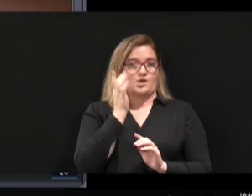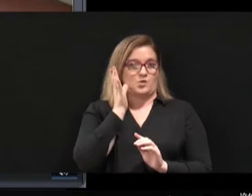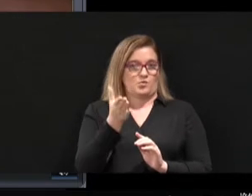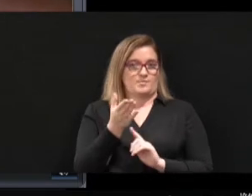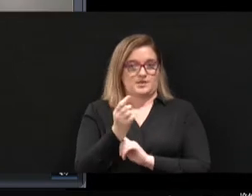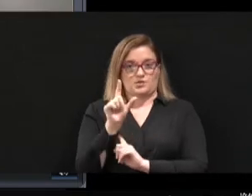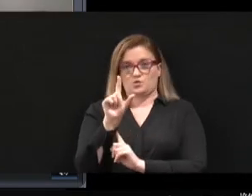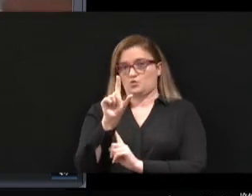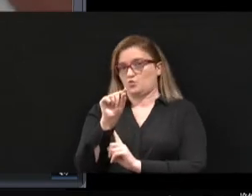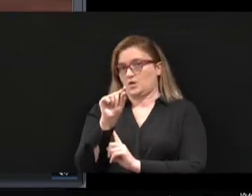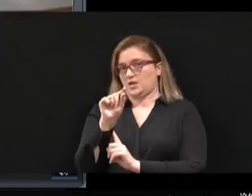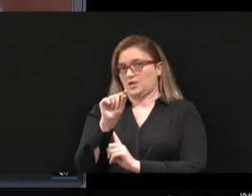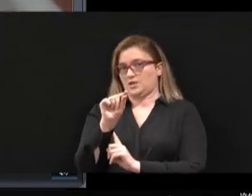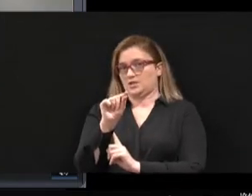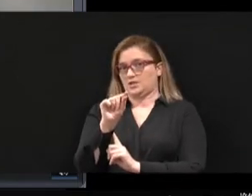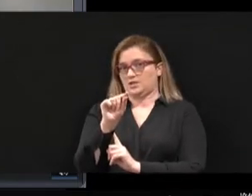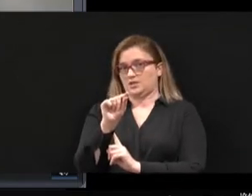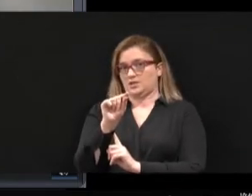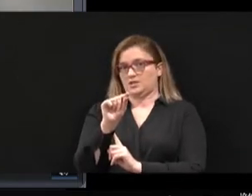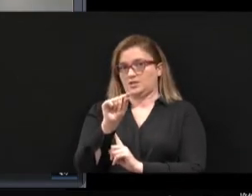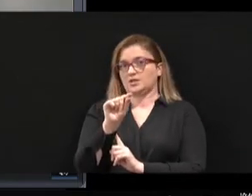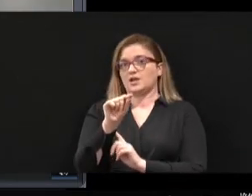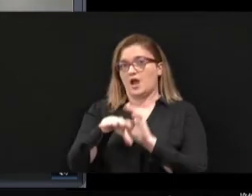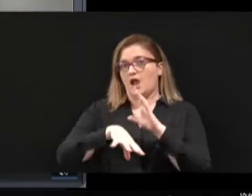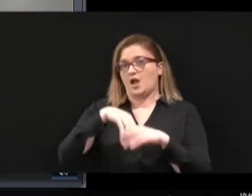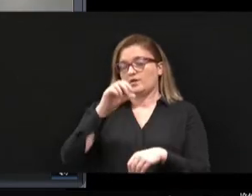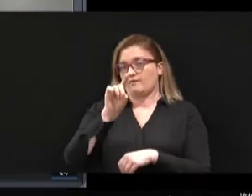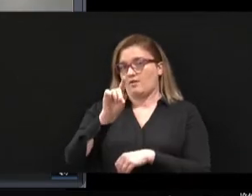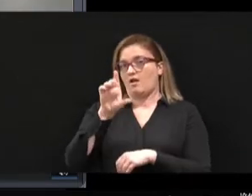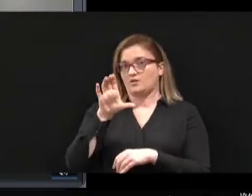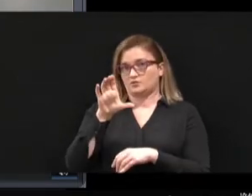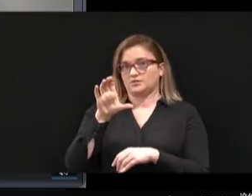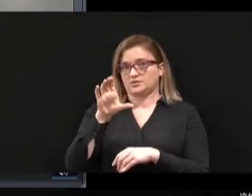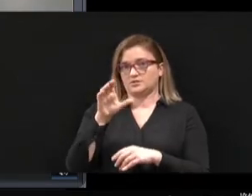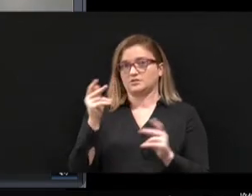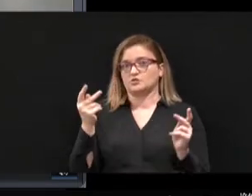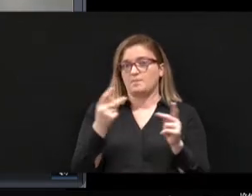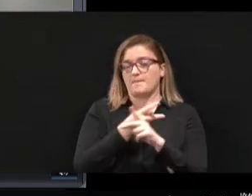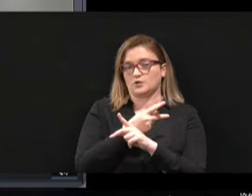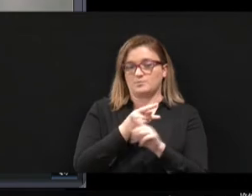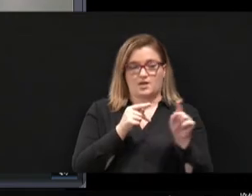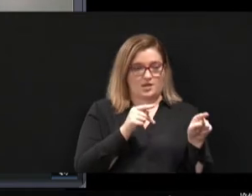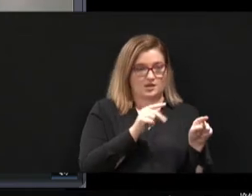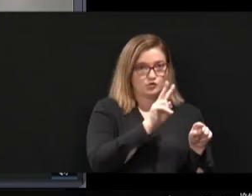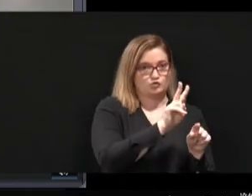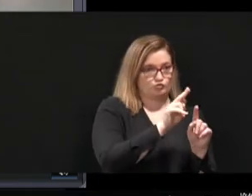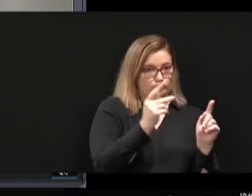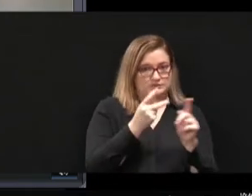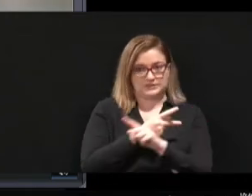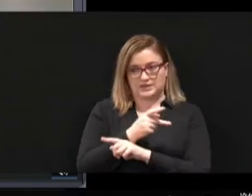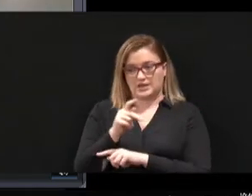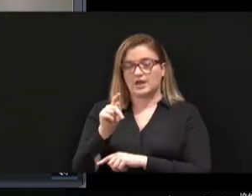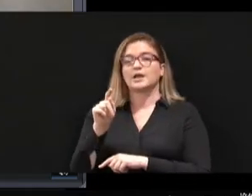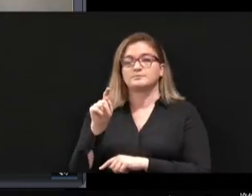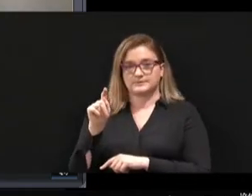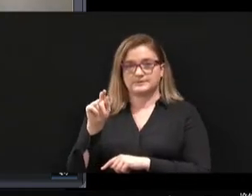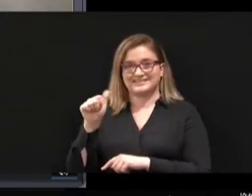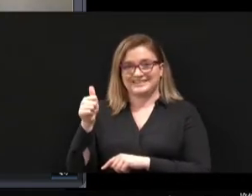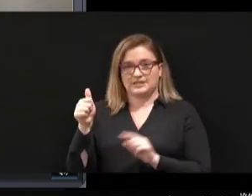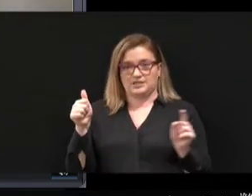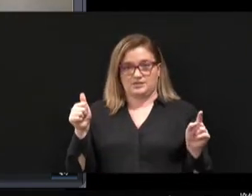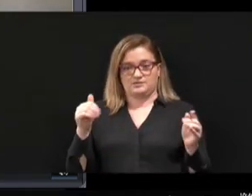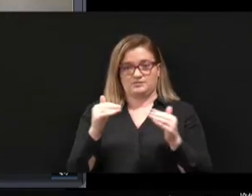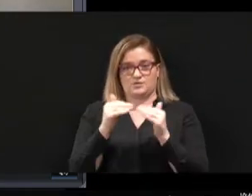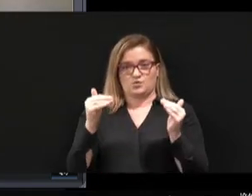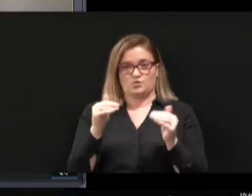be 20 out of 100. It's a multiplication problem. This is a hyperlexic person at